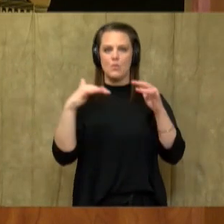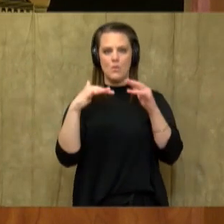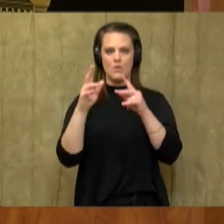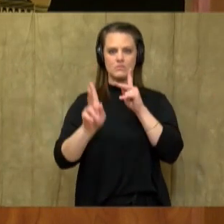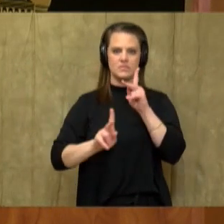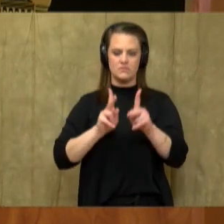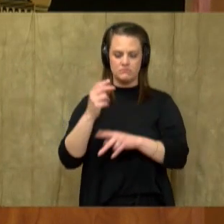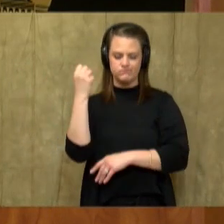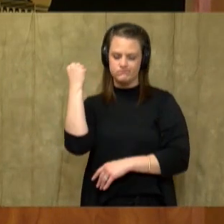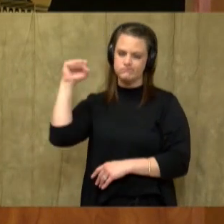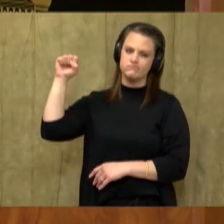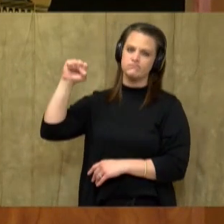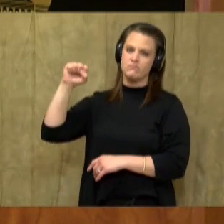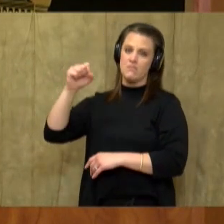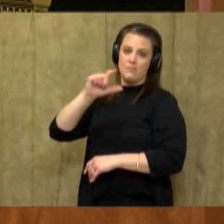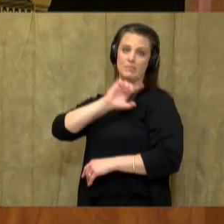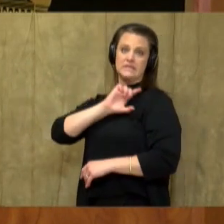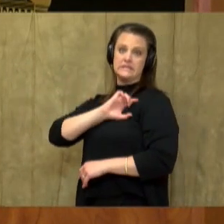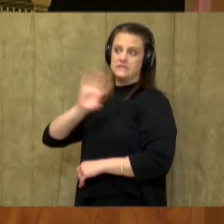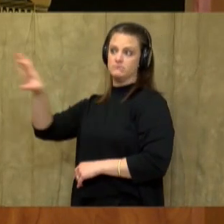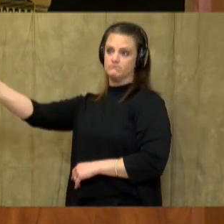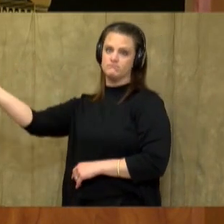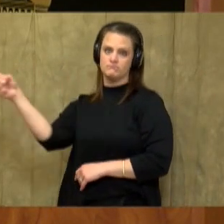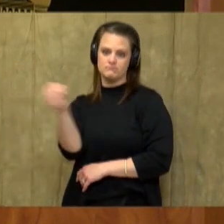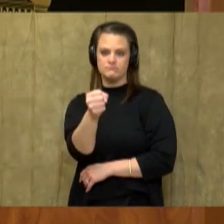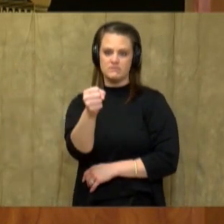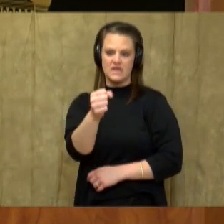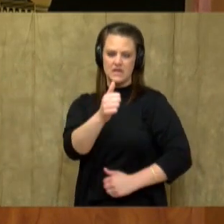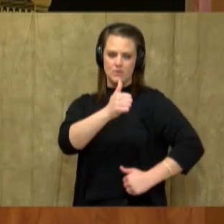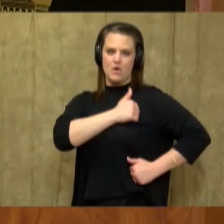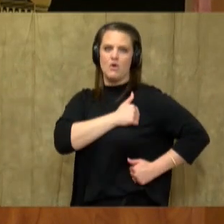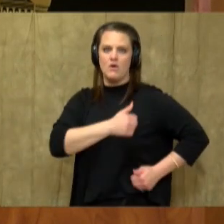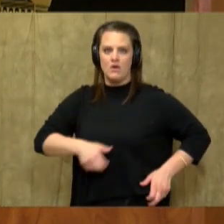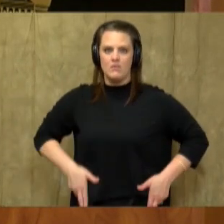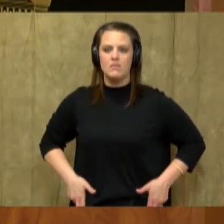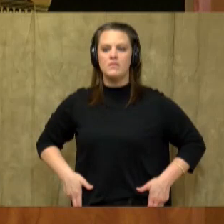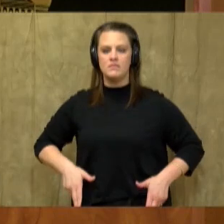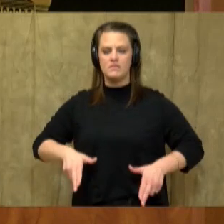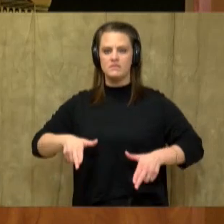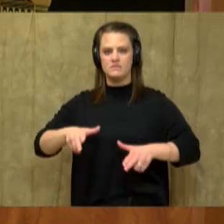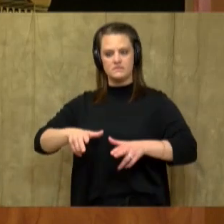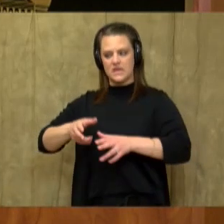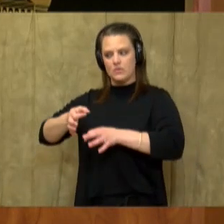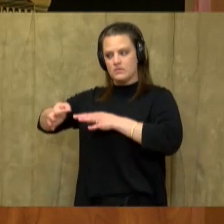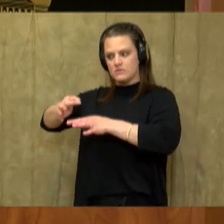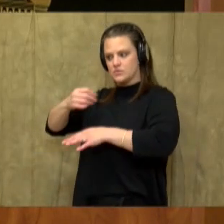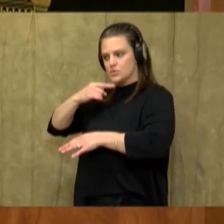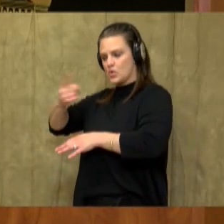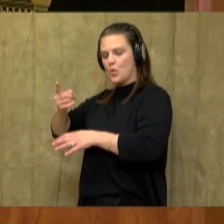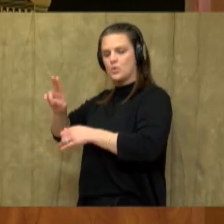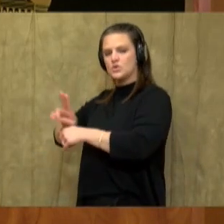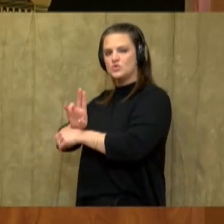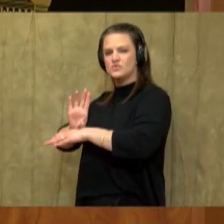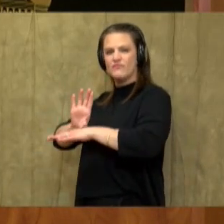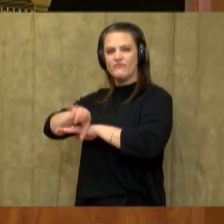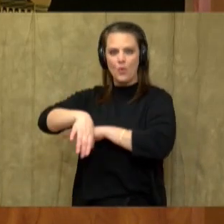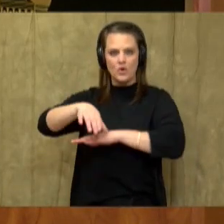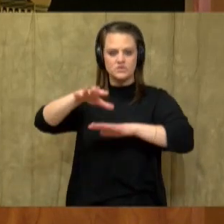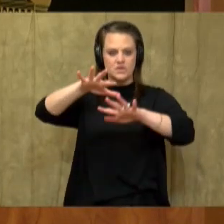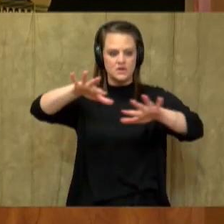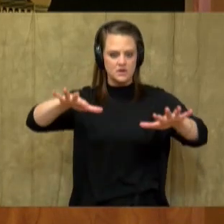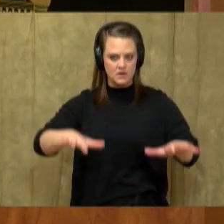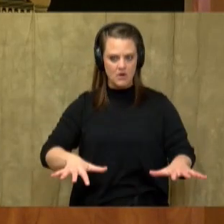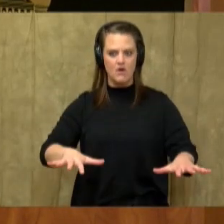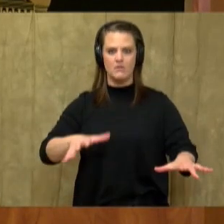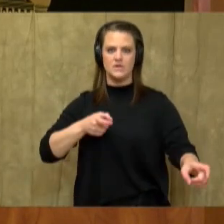Chicago. The police were called in, and they were armed, and they were instructed to use force to calm the crowd and get